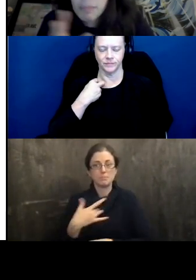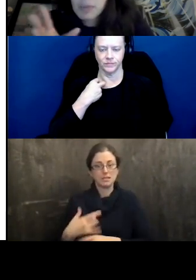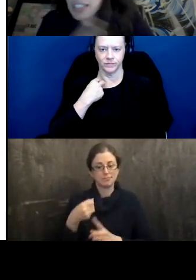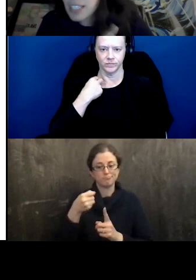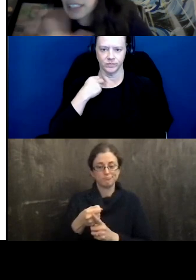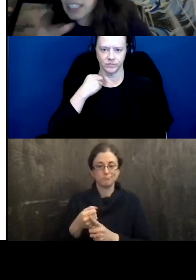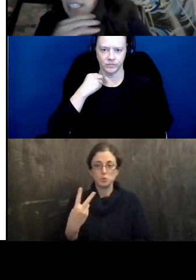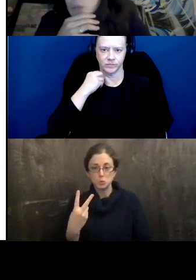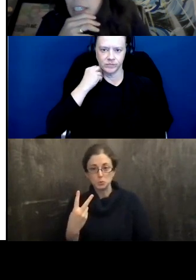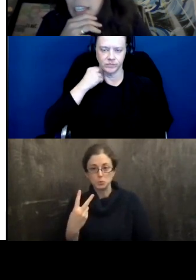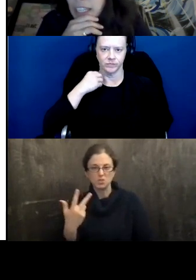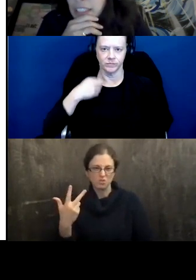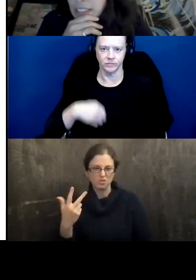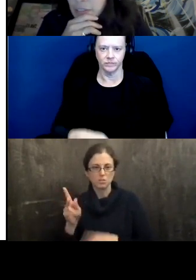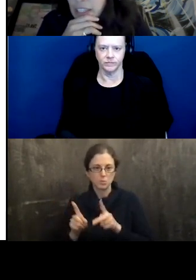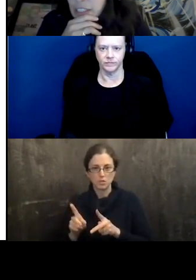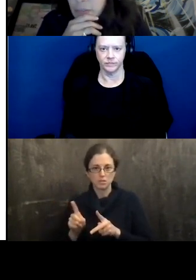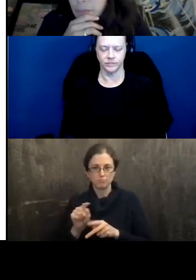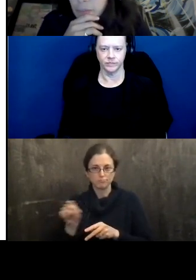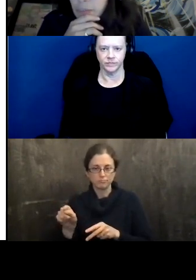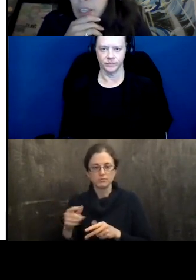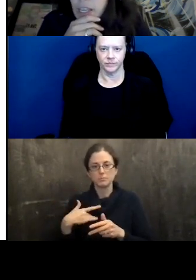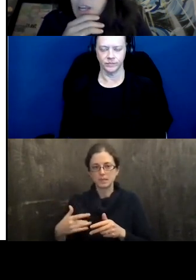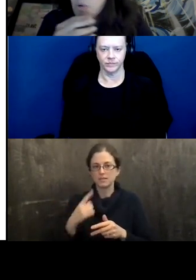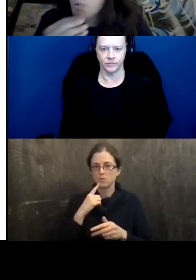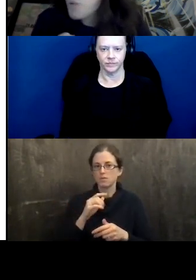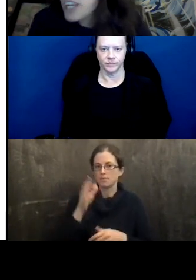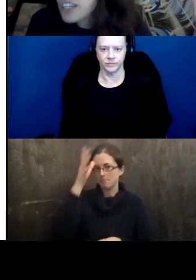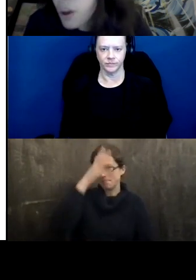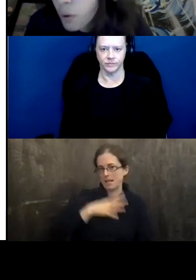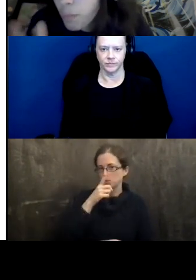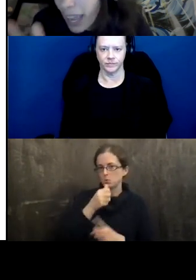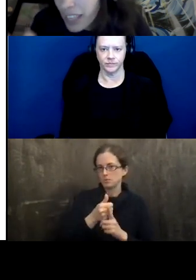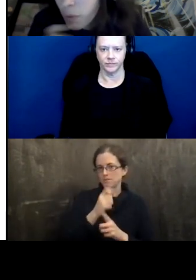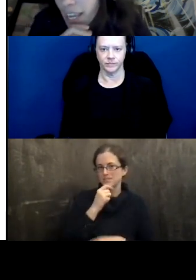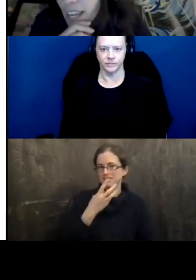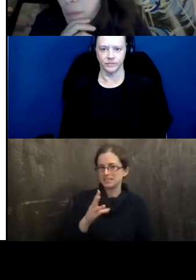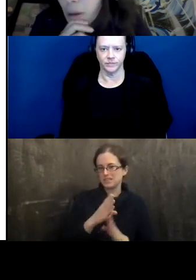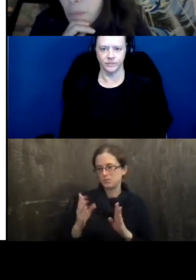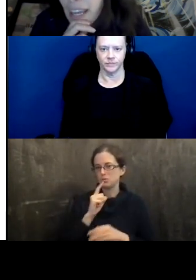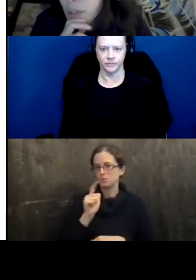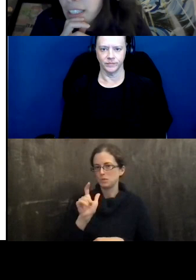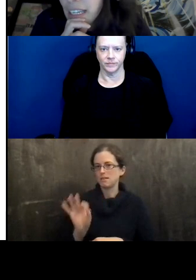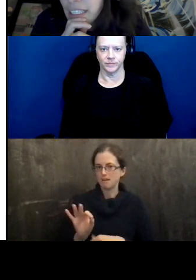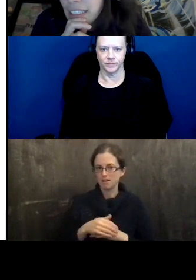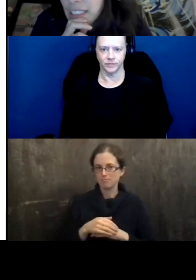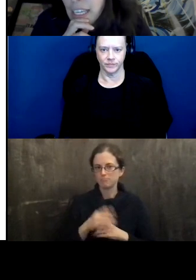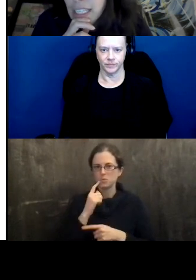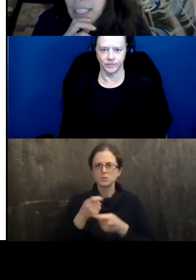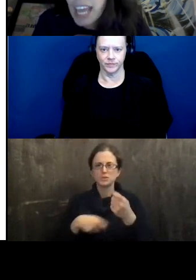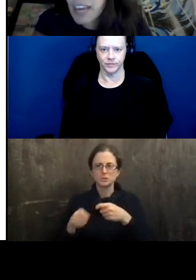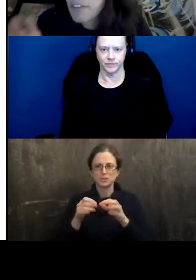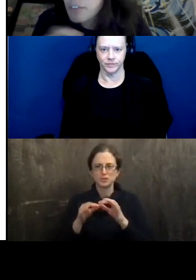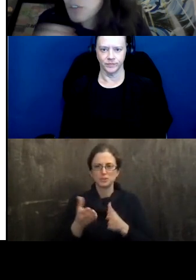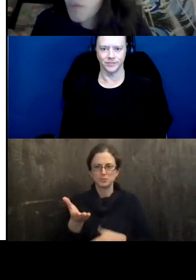males between 16 and 29 years of age. What we know, by the way, about myocarditis